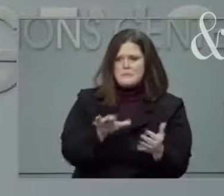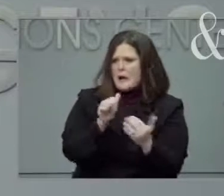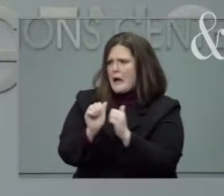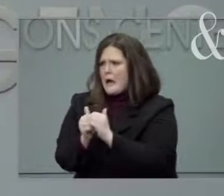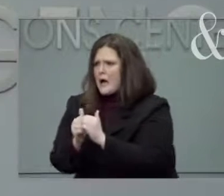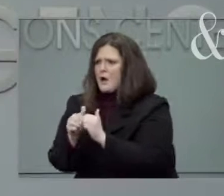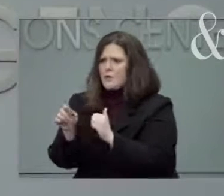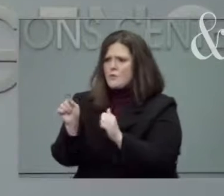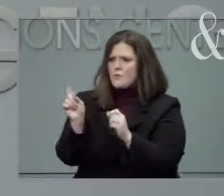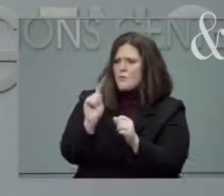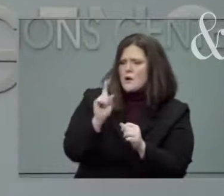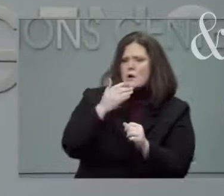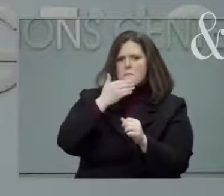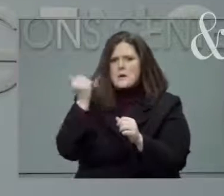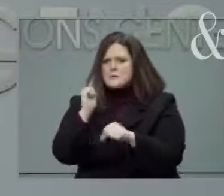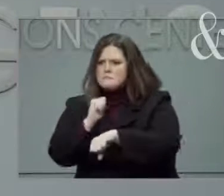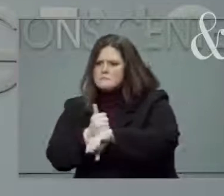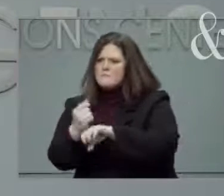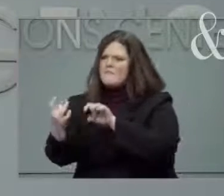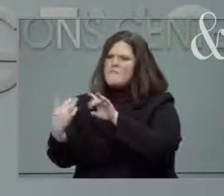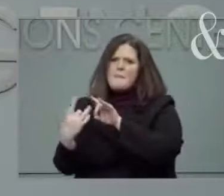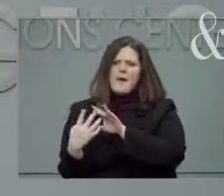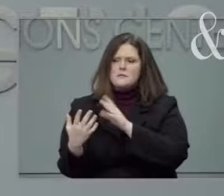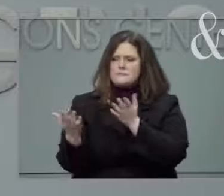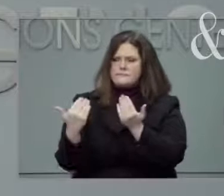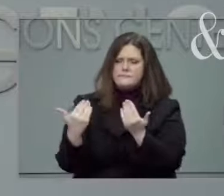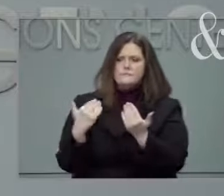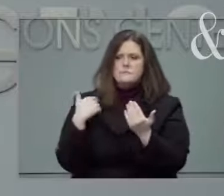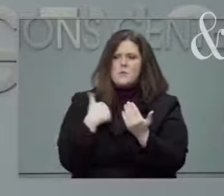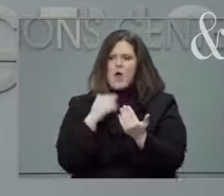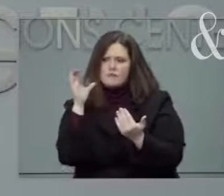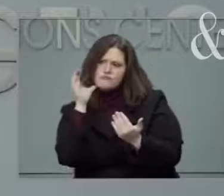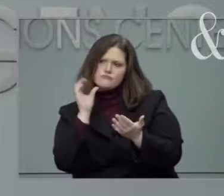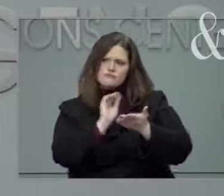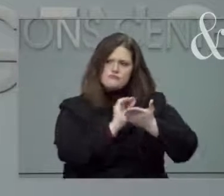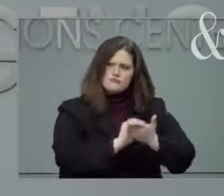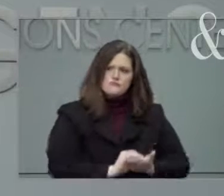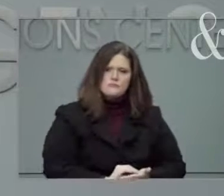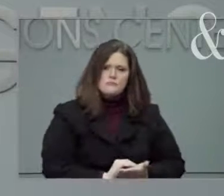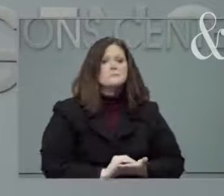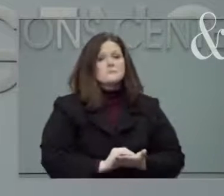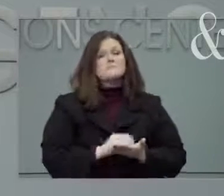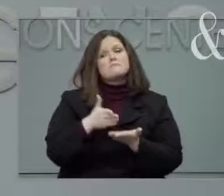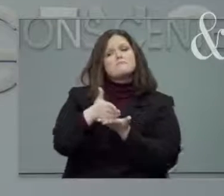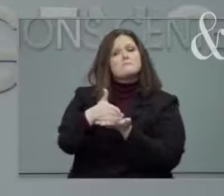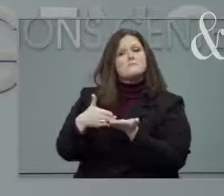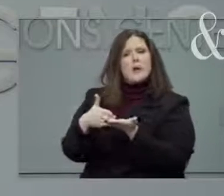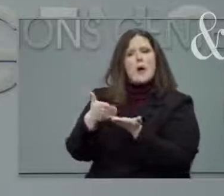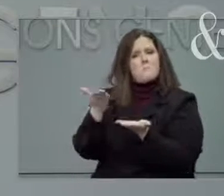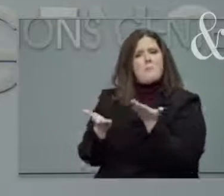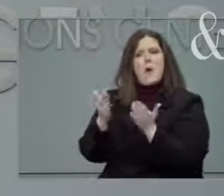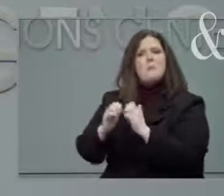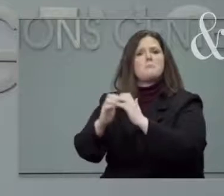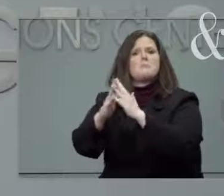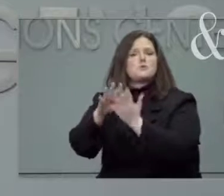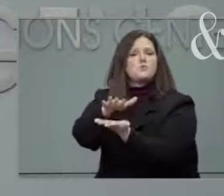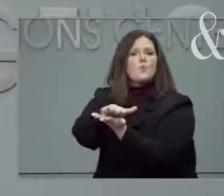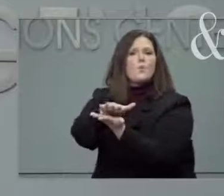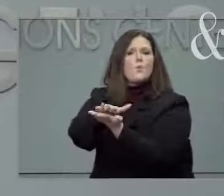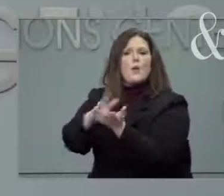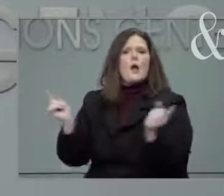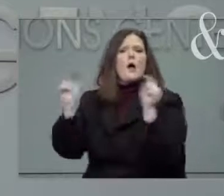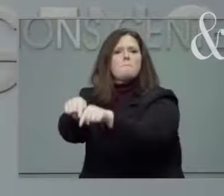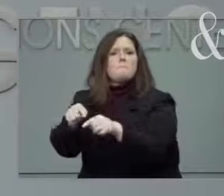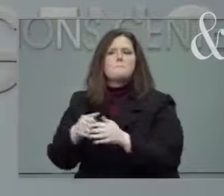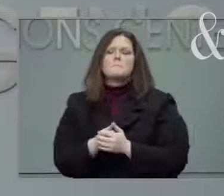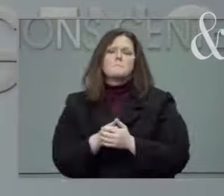folks partner to do this work. I think sometimes there will be opportunities to go on site to the school itself. Others, they'll create a teacher